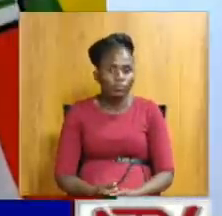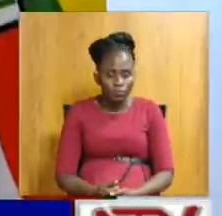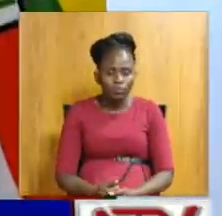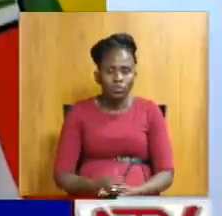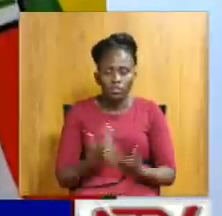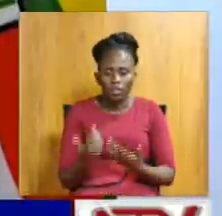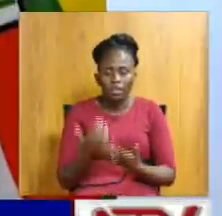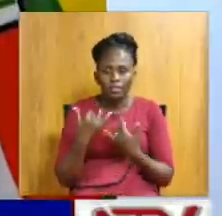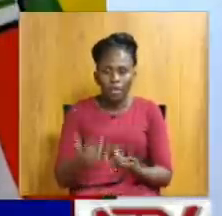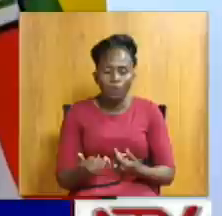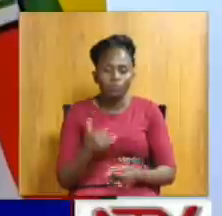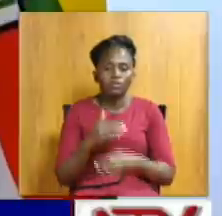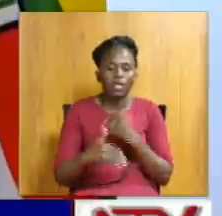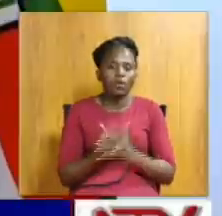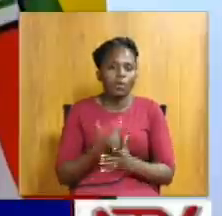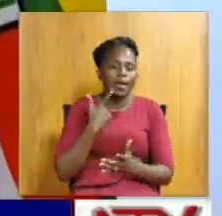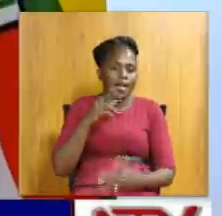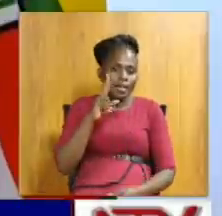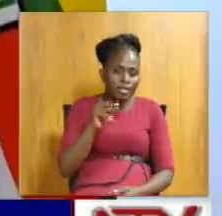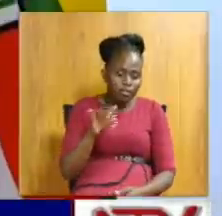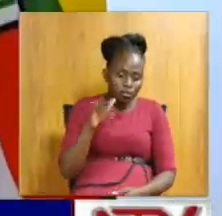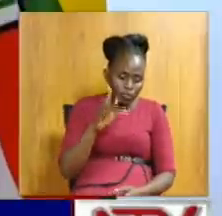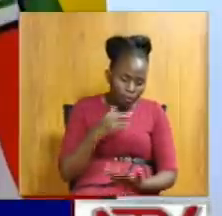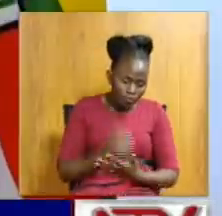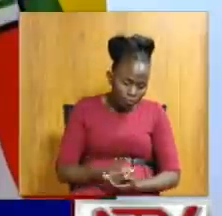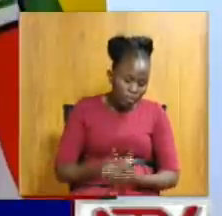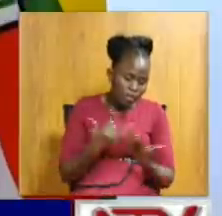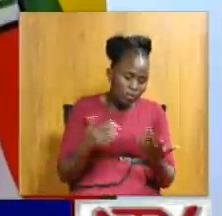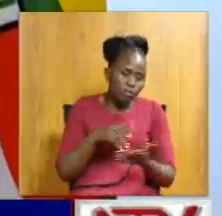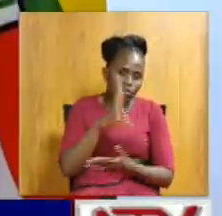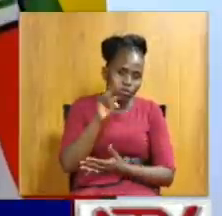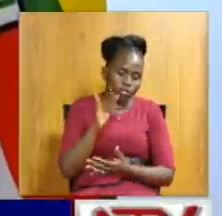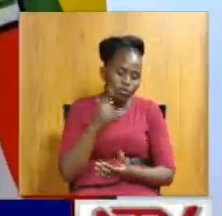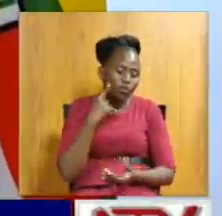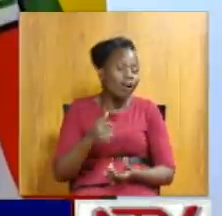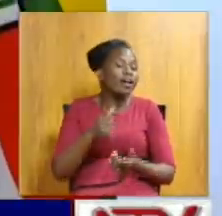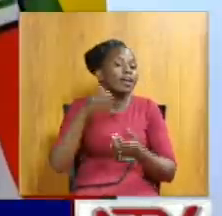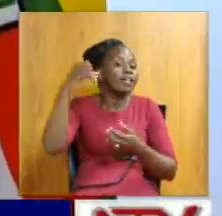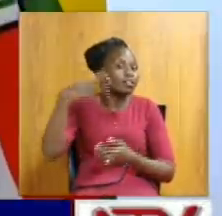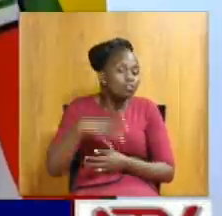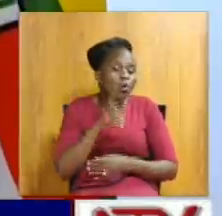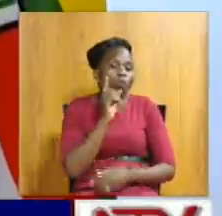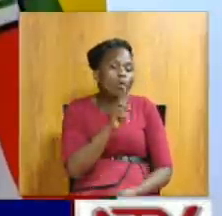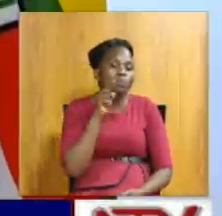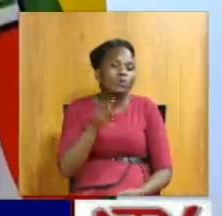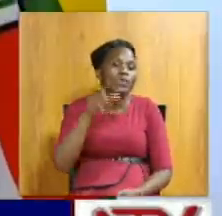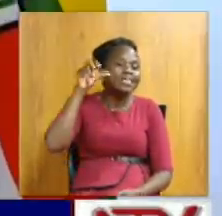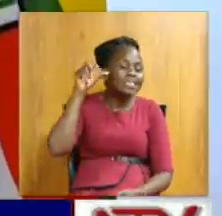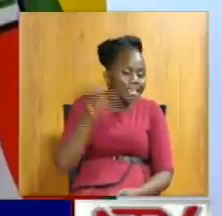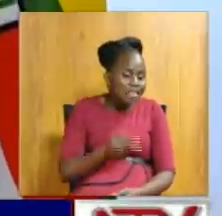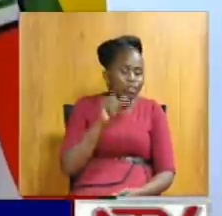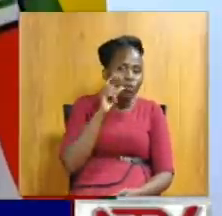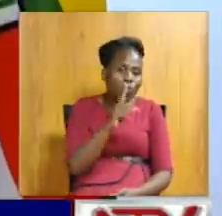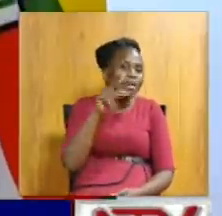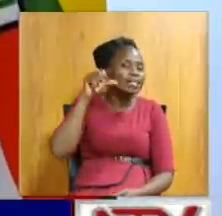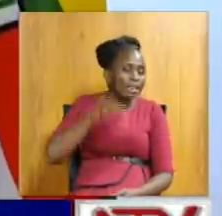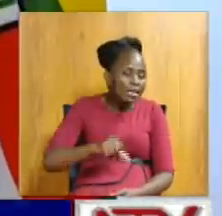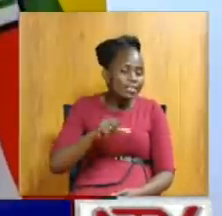Narubare, a unit of electricity is produced at 1.19 cents.